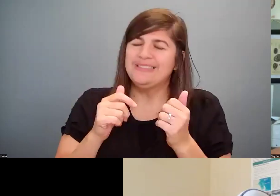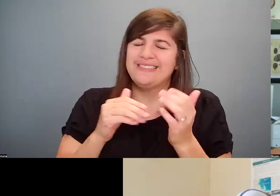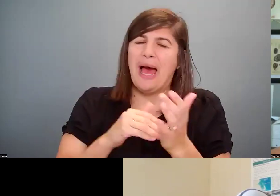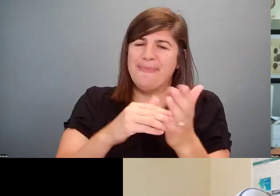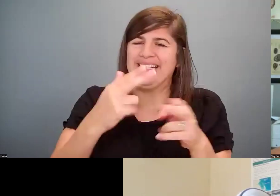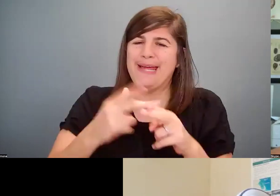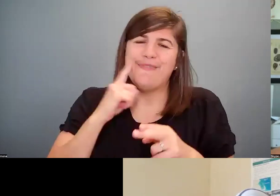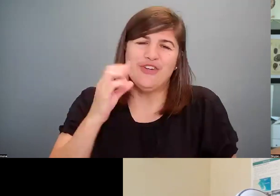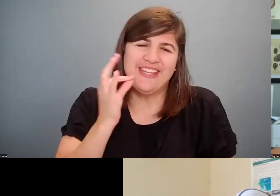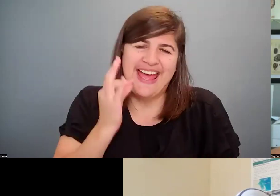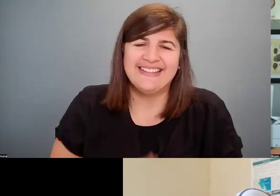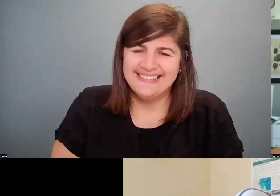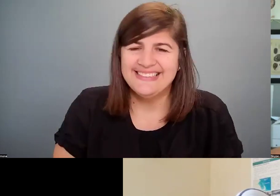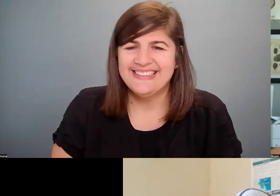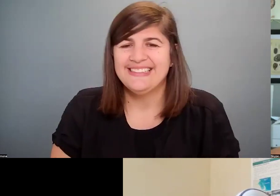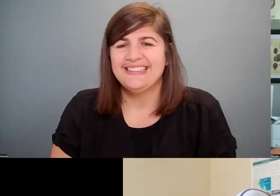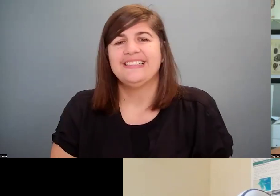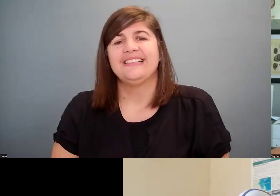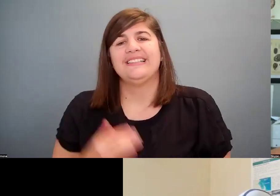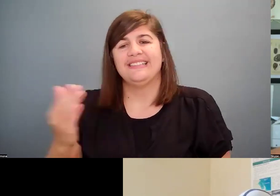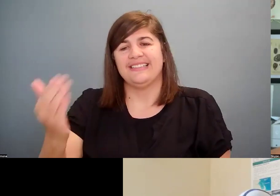Nice. Um, okay.